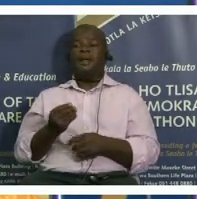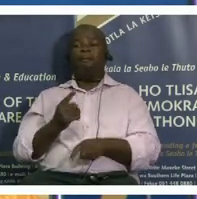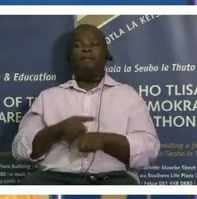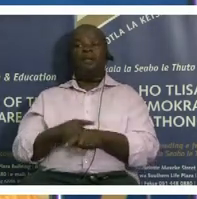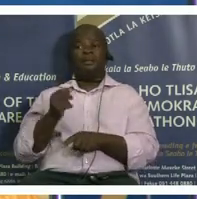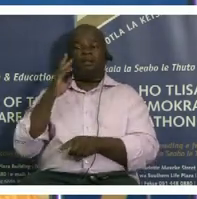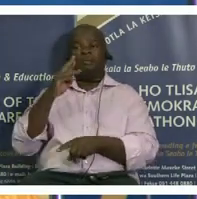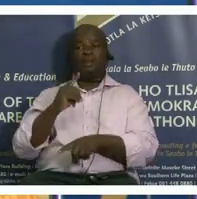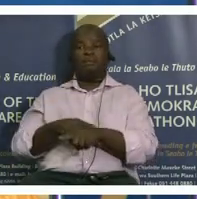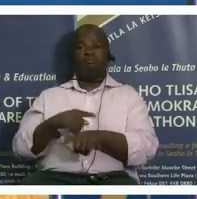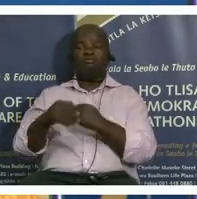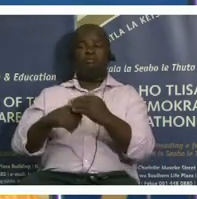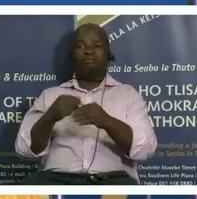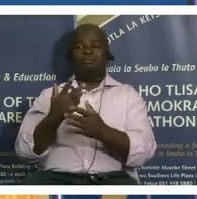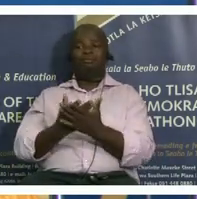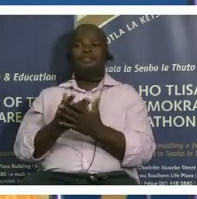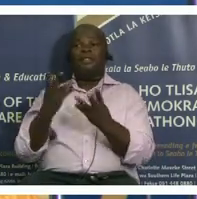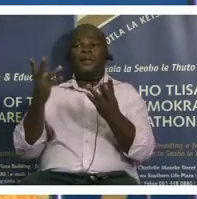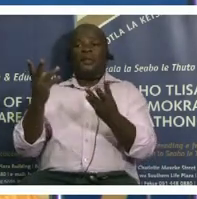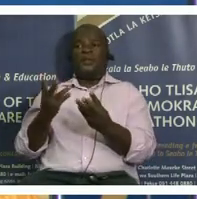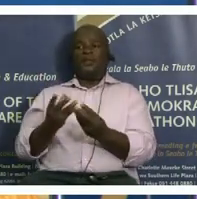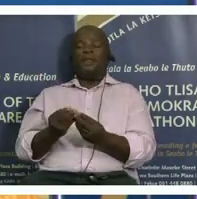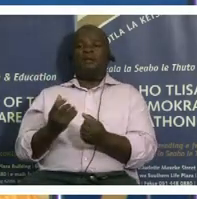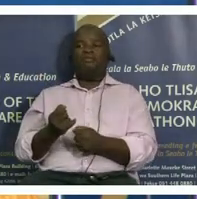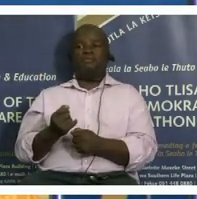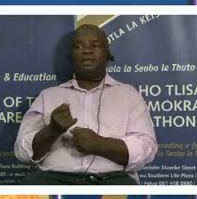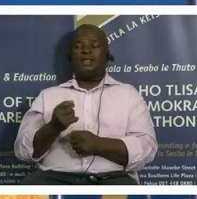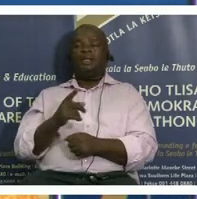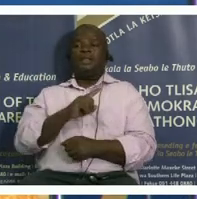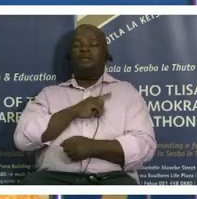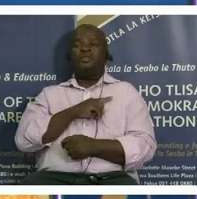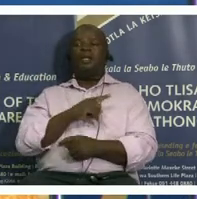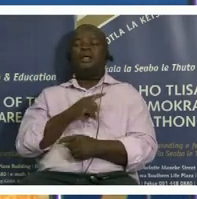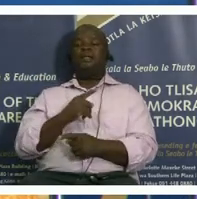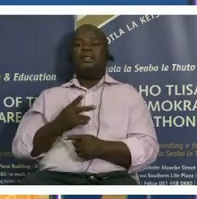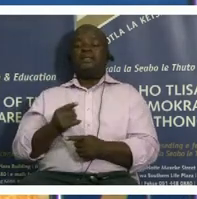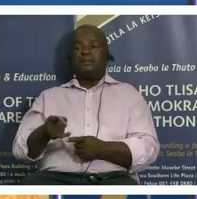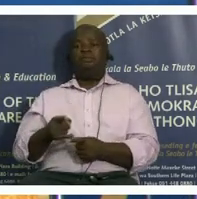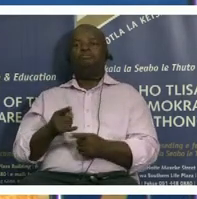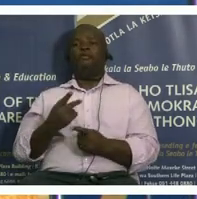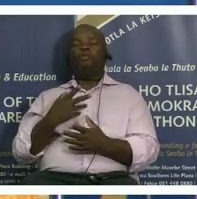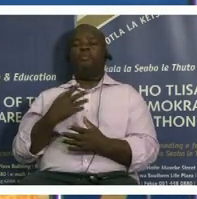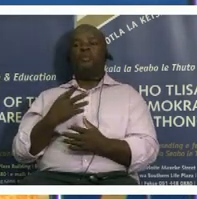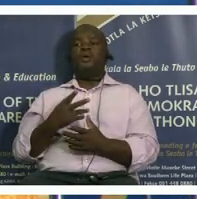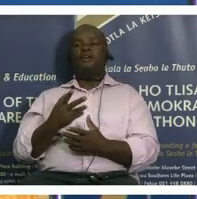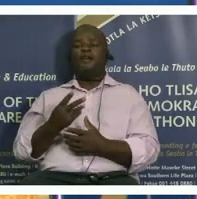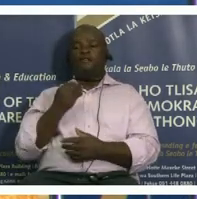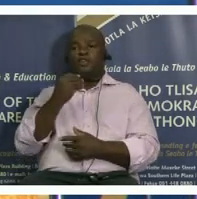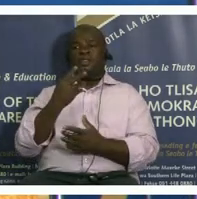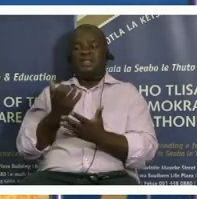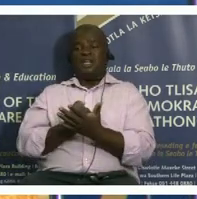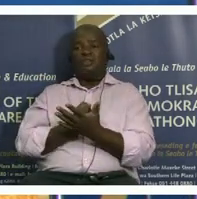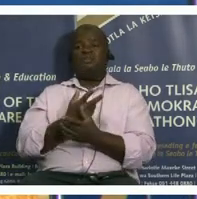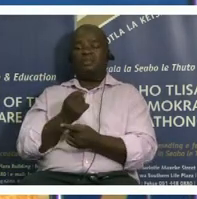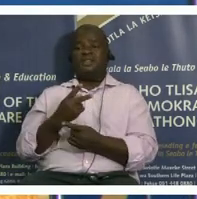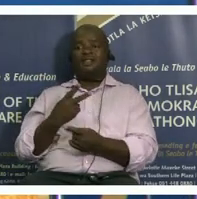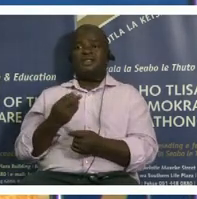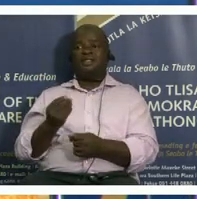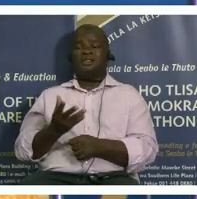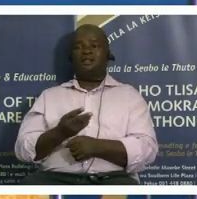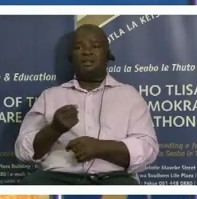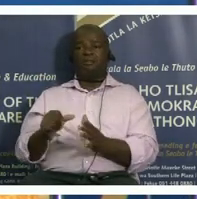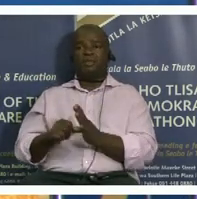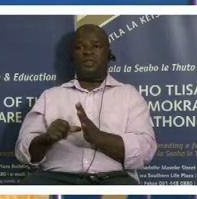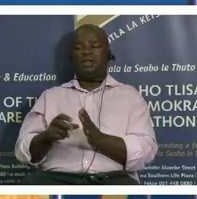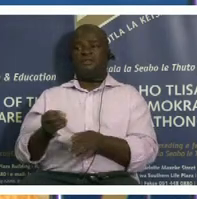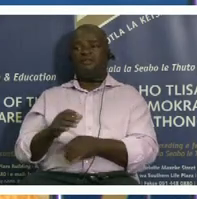scarcity. And therefore, food security is very important. And the Free State must center itself in ensuring